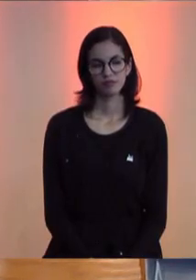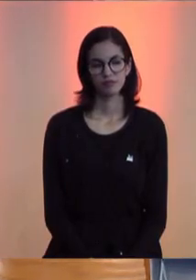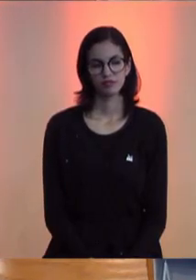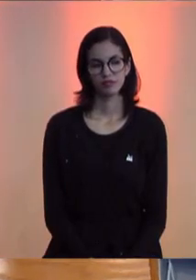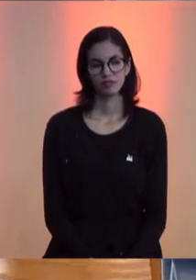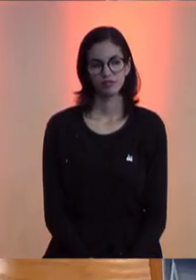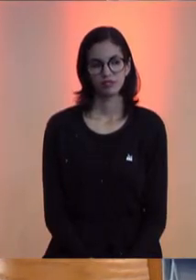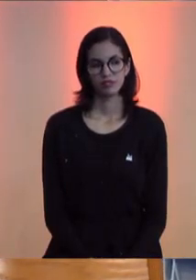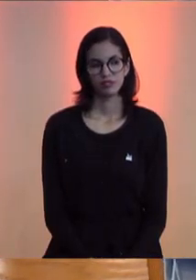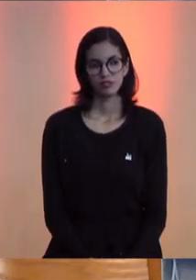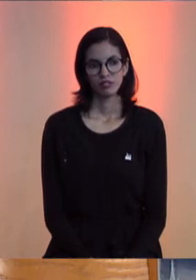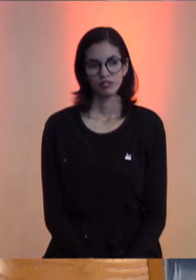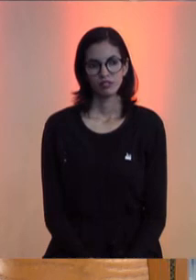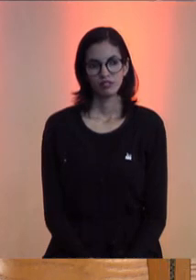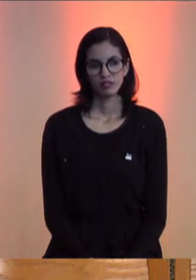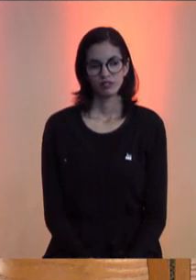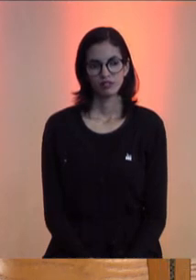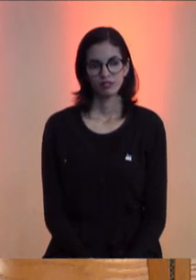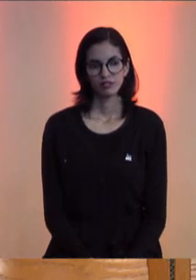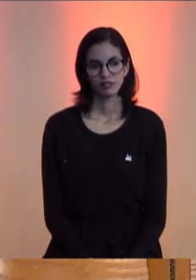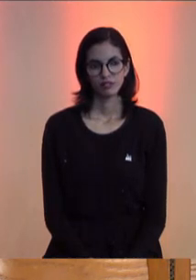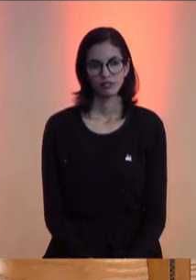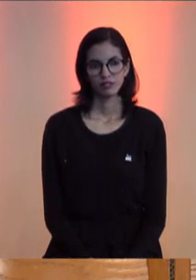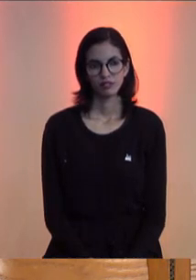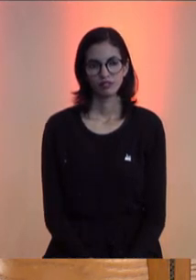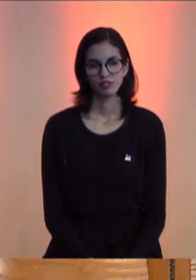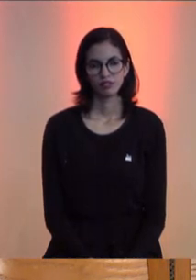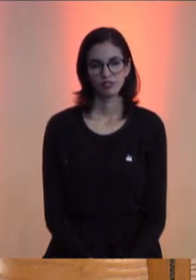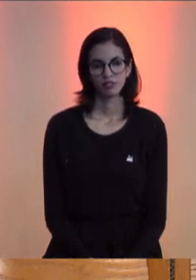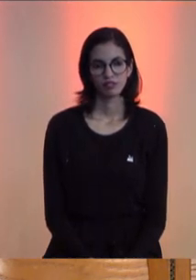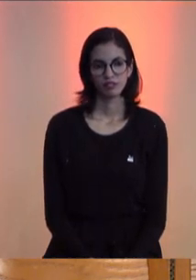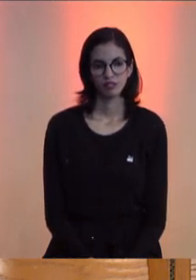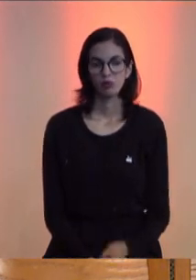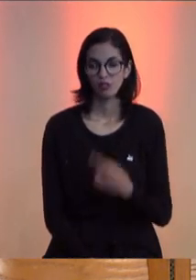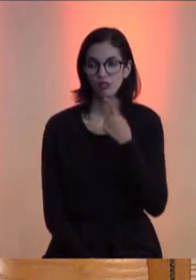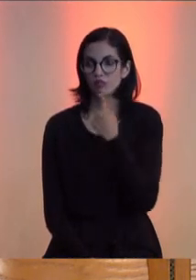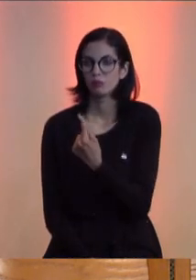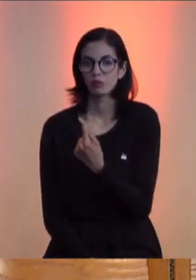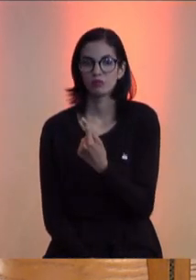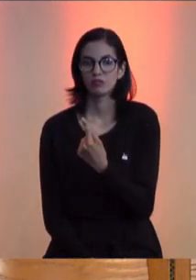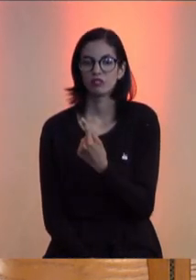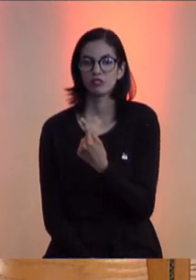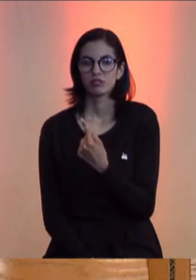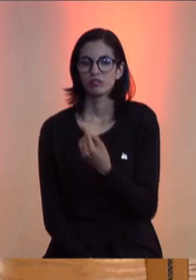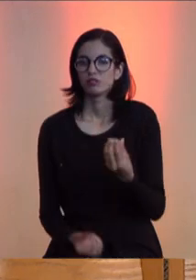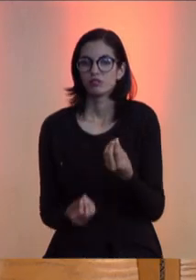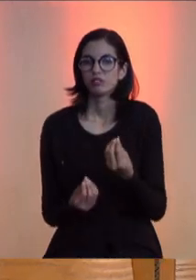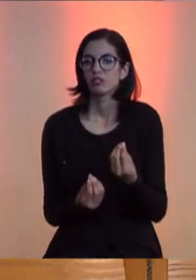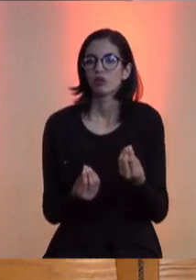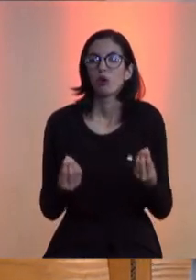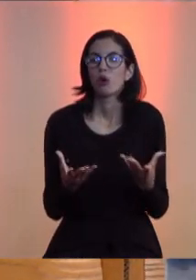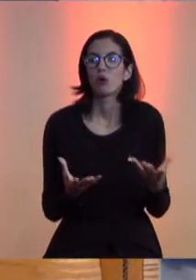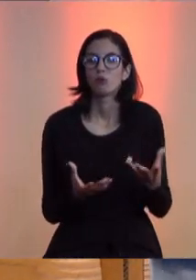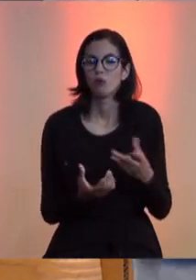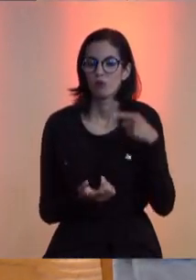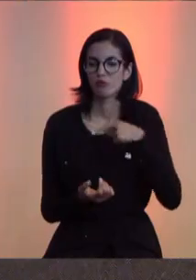God that I worship. Y te preguntan, ¿cómo estás contento y no tienes dinero? Y yo sé con quién estoy, yo adoro al Dios del cielo. You are dying